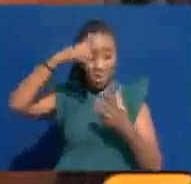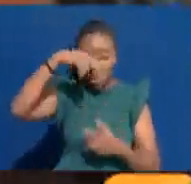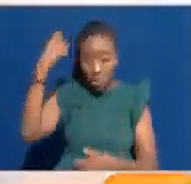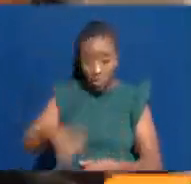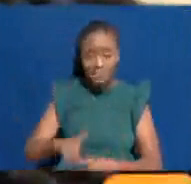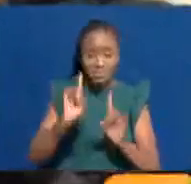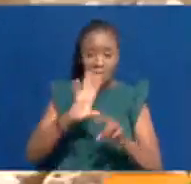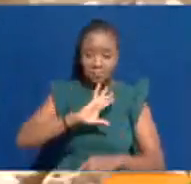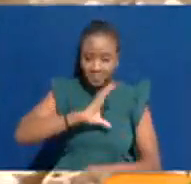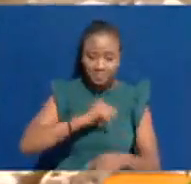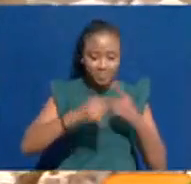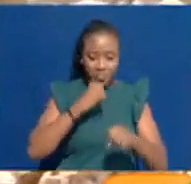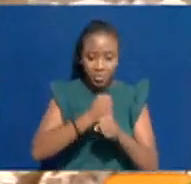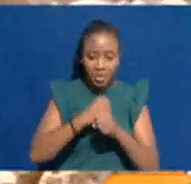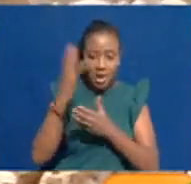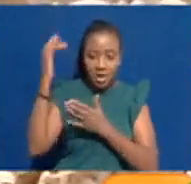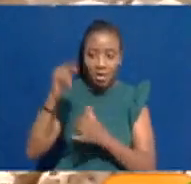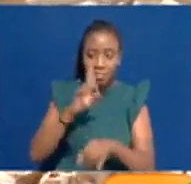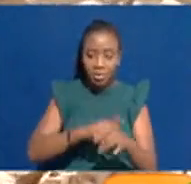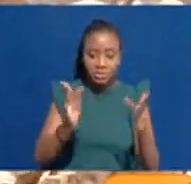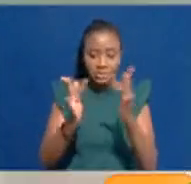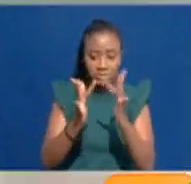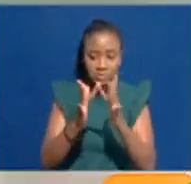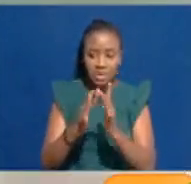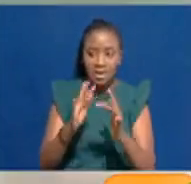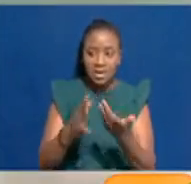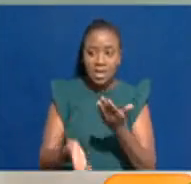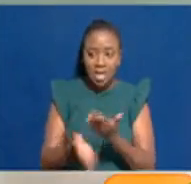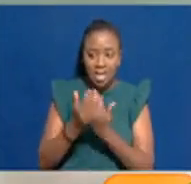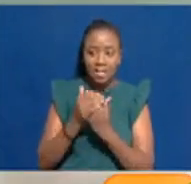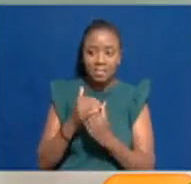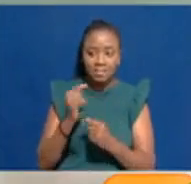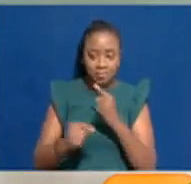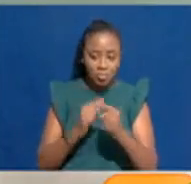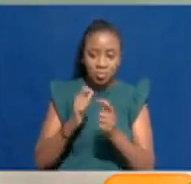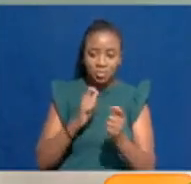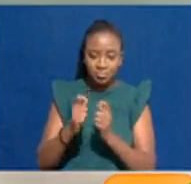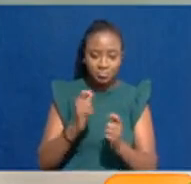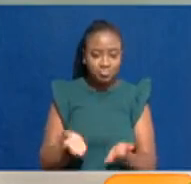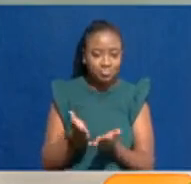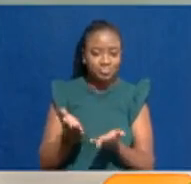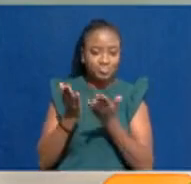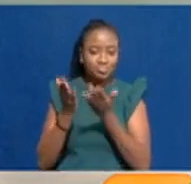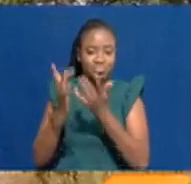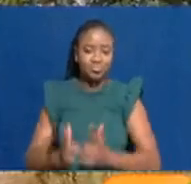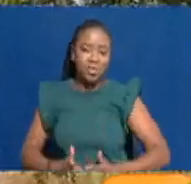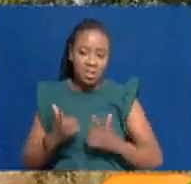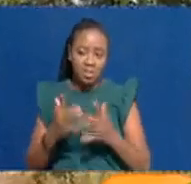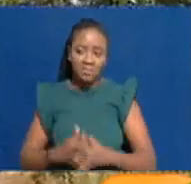that the incorporation of technology to her very manual job will keep changing her fortunes for the better.